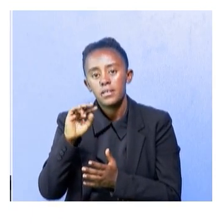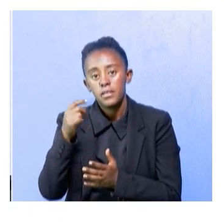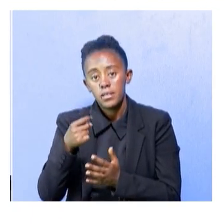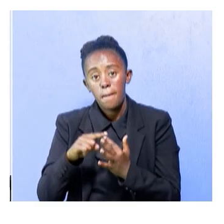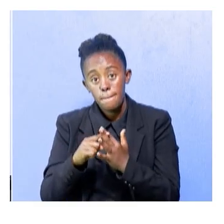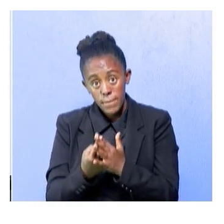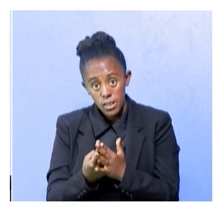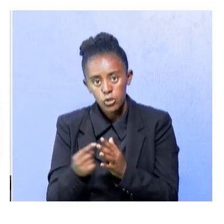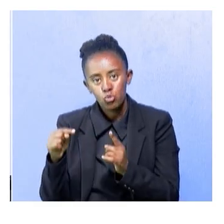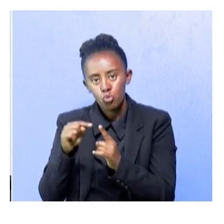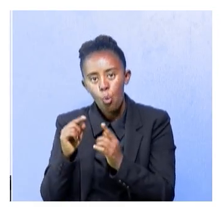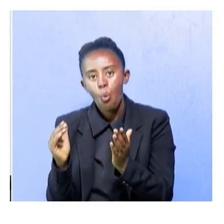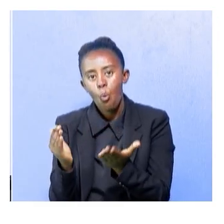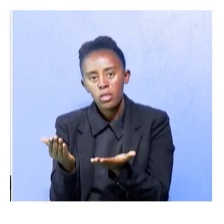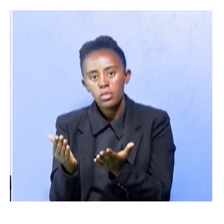to collect